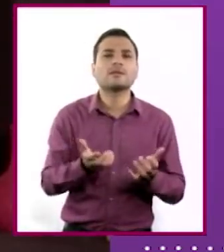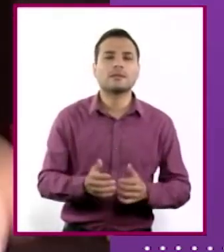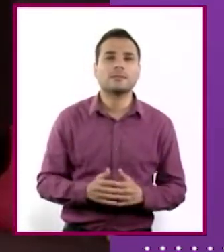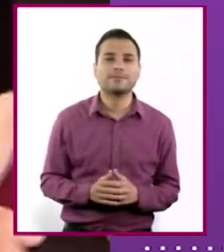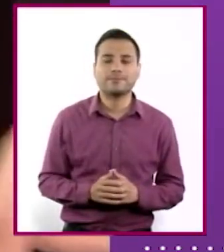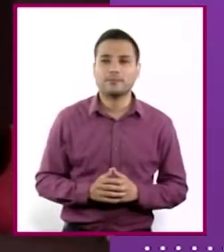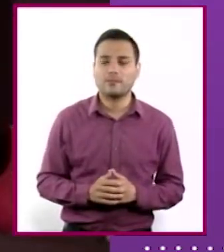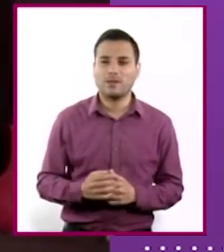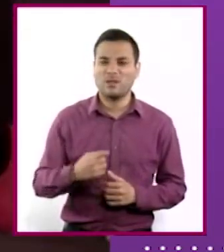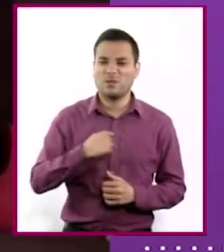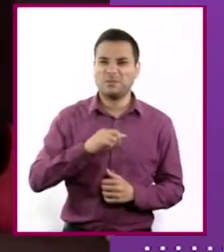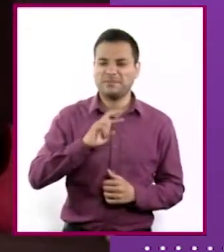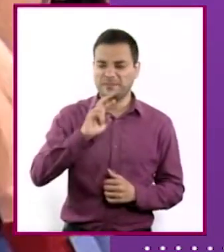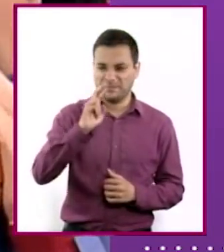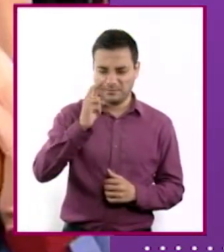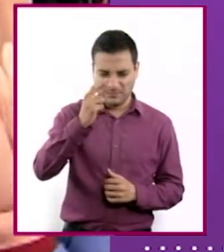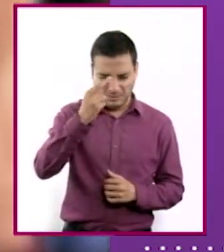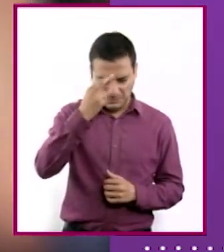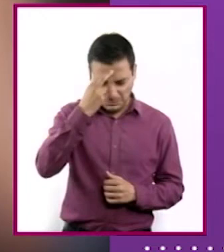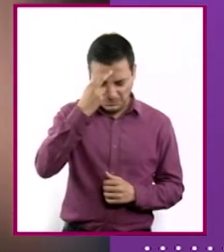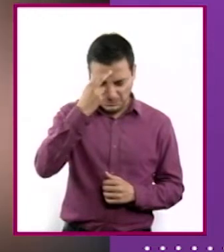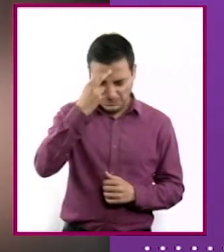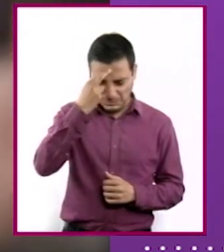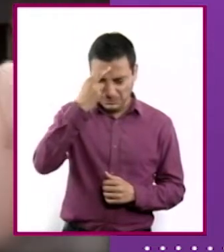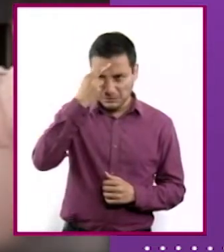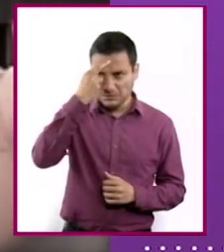Let me remember.